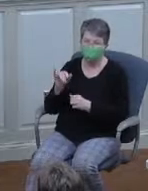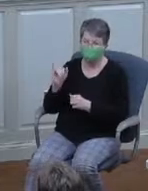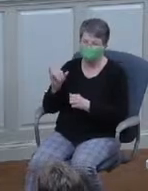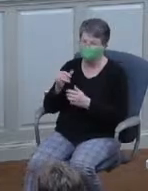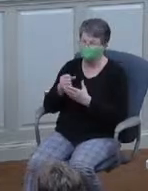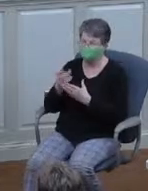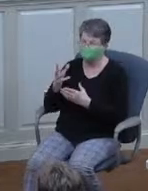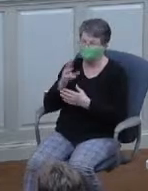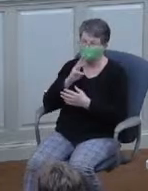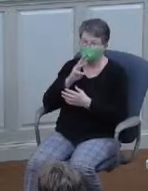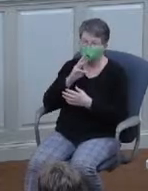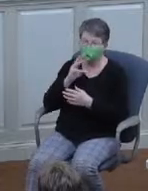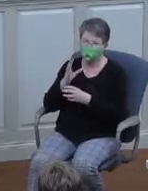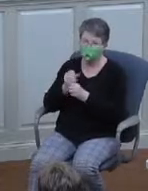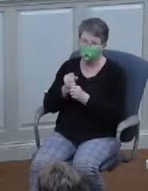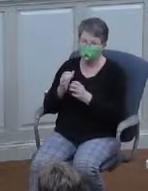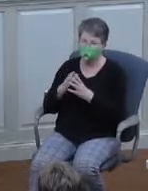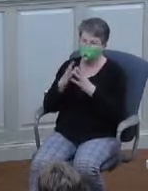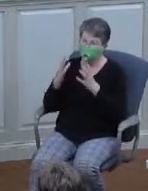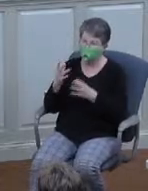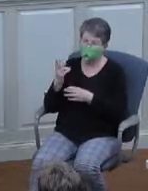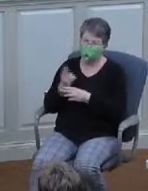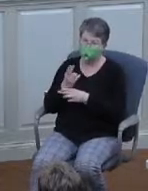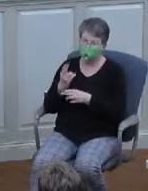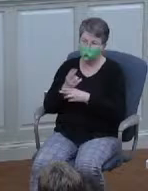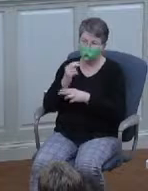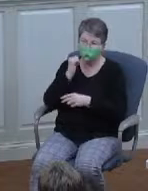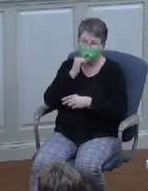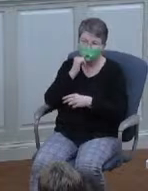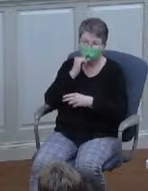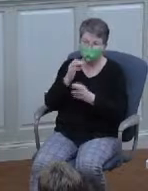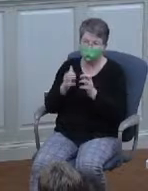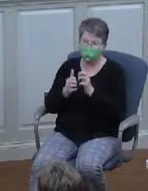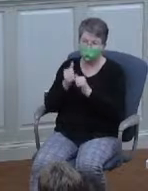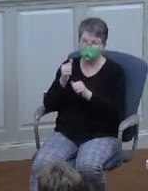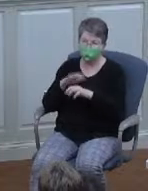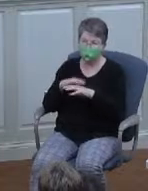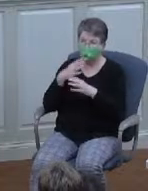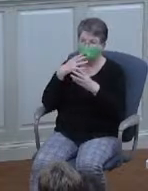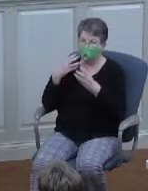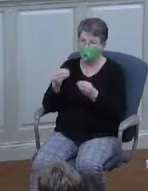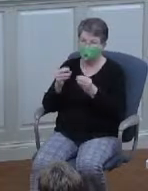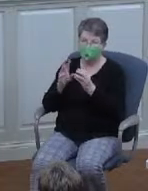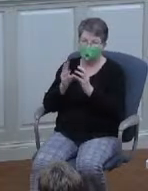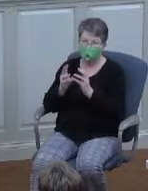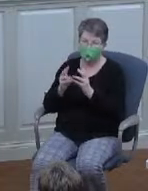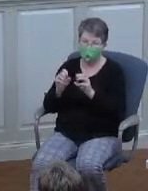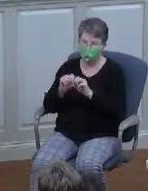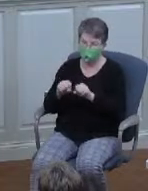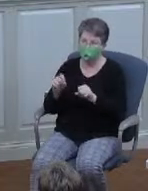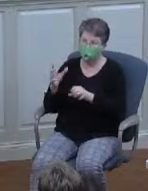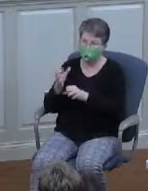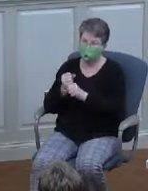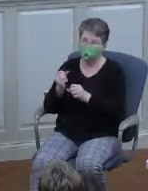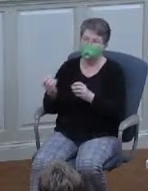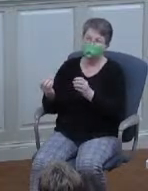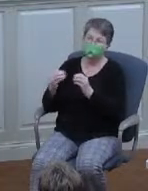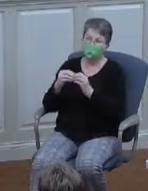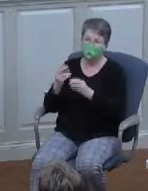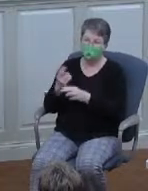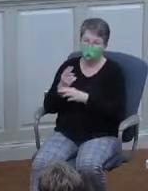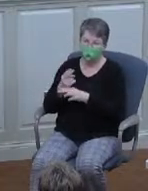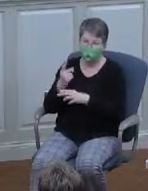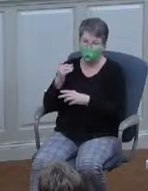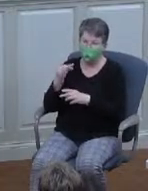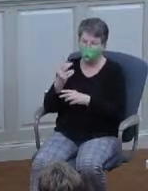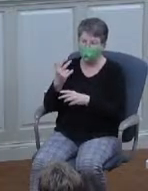wastewater pump station gets a lot of use on an average day, especially on a wet weather season. It gets even more use. So it's one of the 3 main